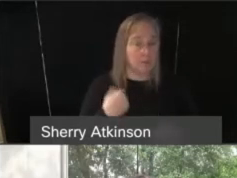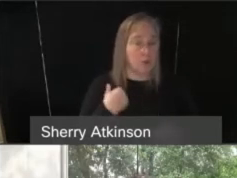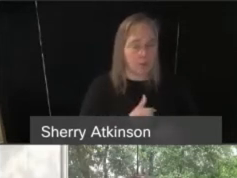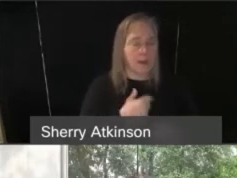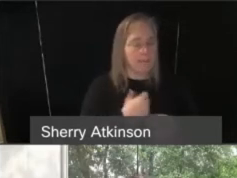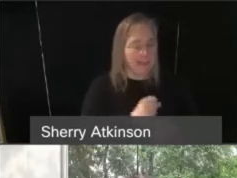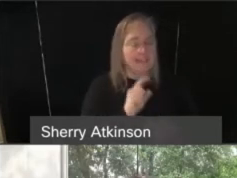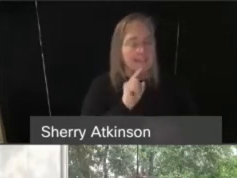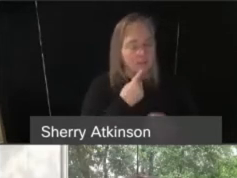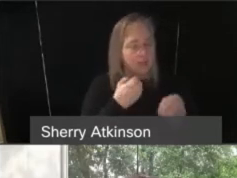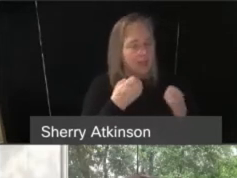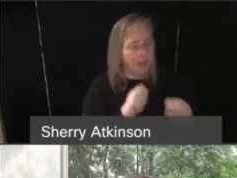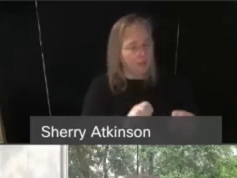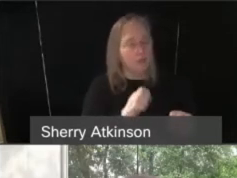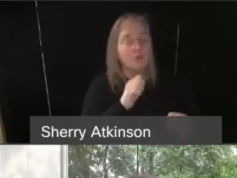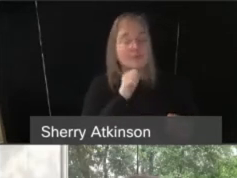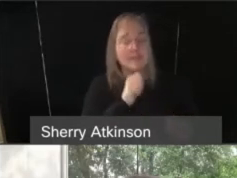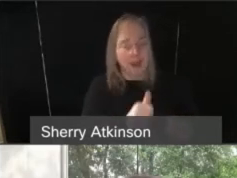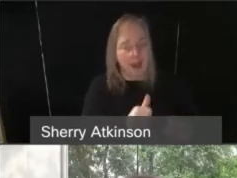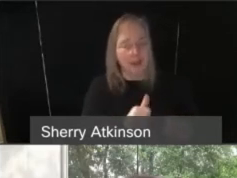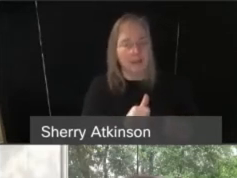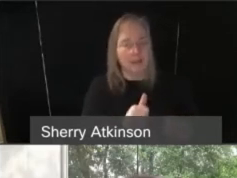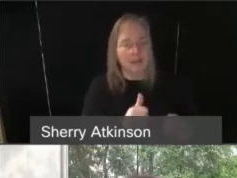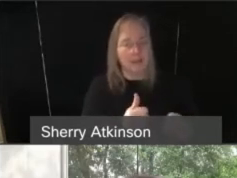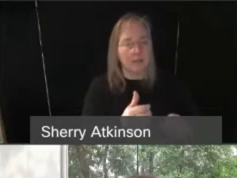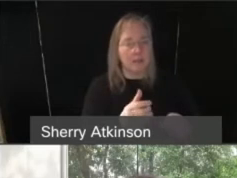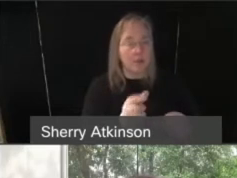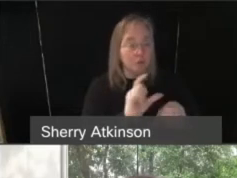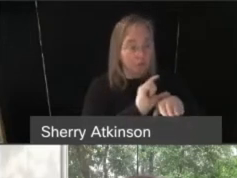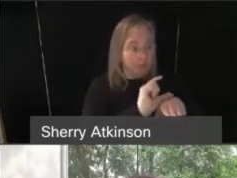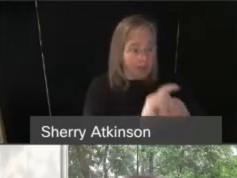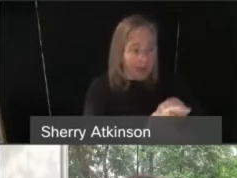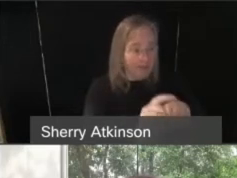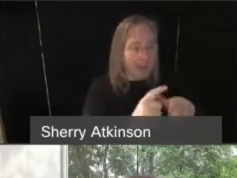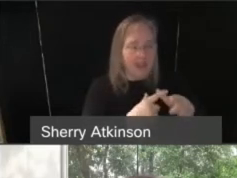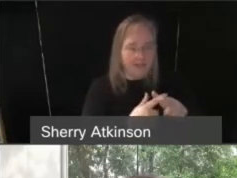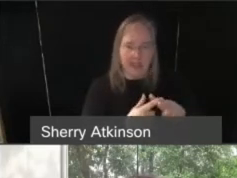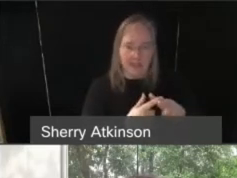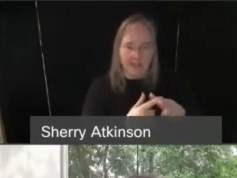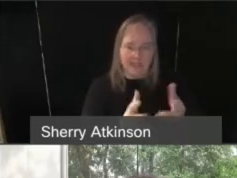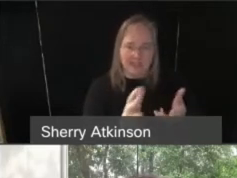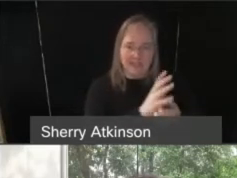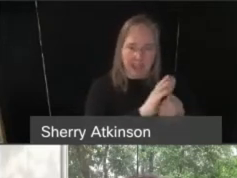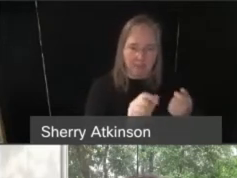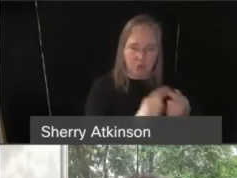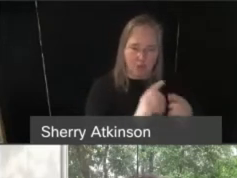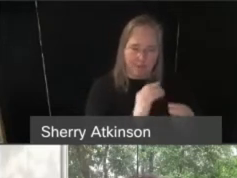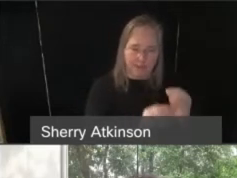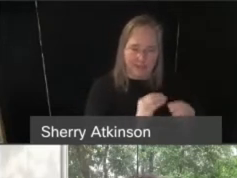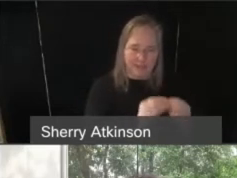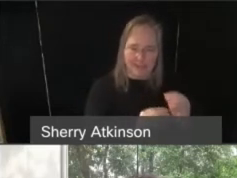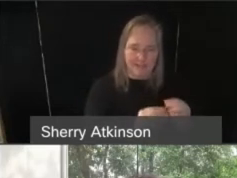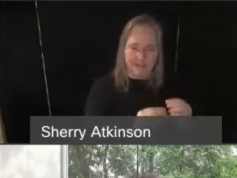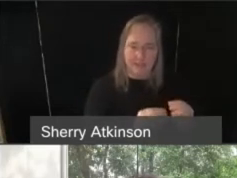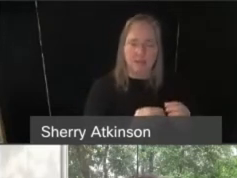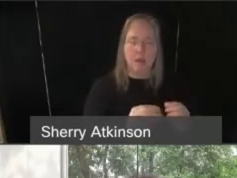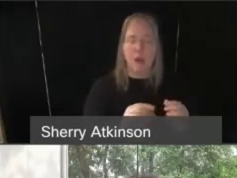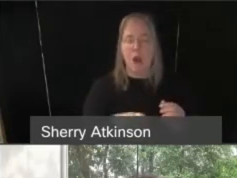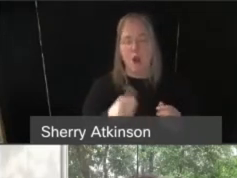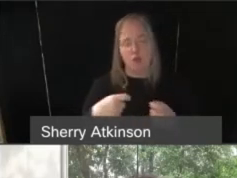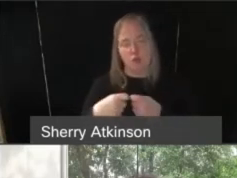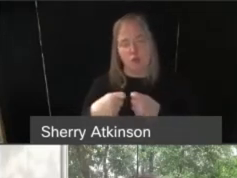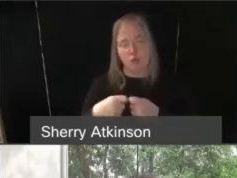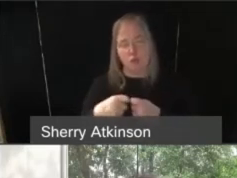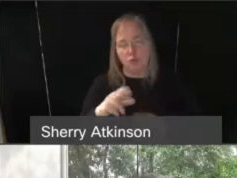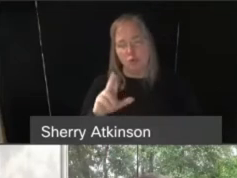effort to not repave and then go back to damage those roadways. There are other utilities within the